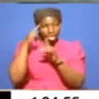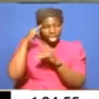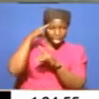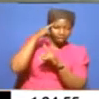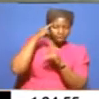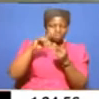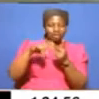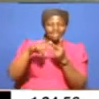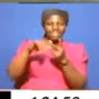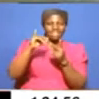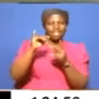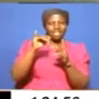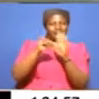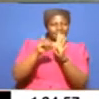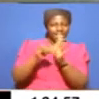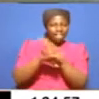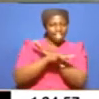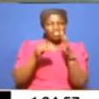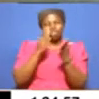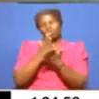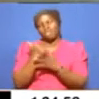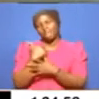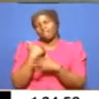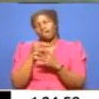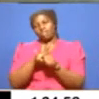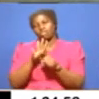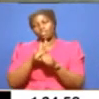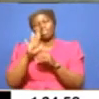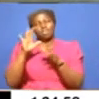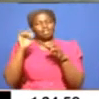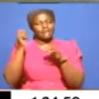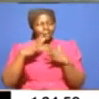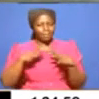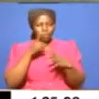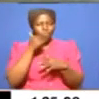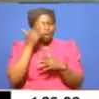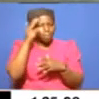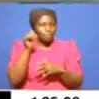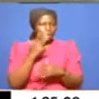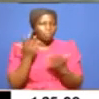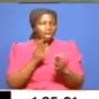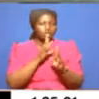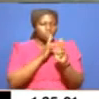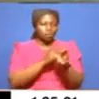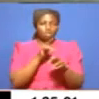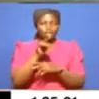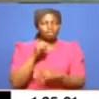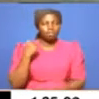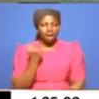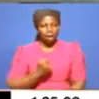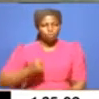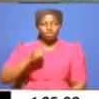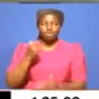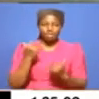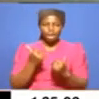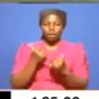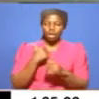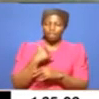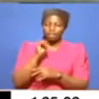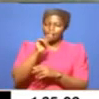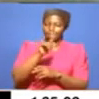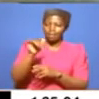is still a critical mass of citizens who are unaware of where to report such abuse. Here now is Allan Aoko with